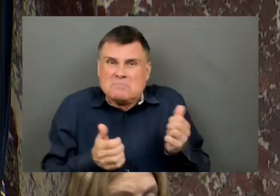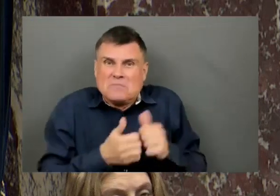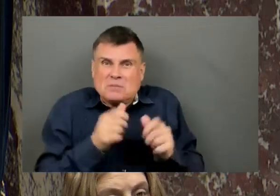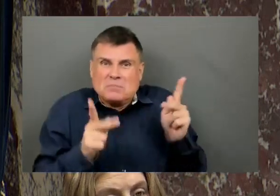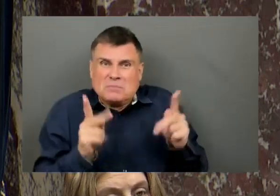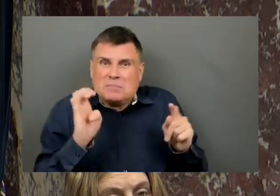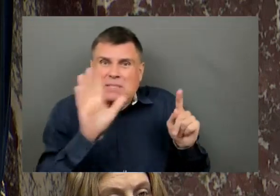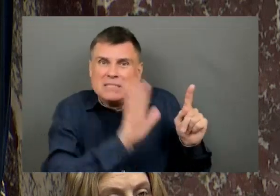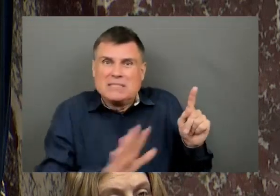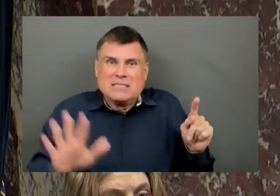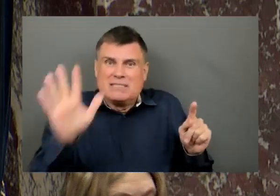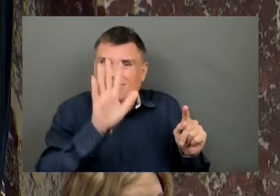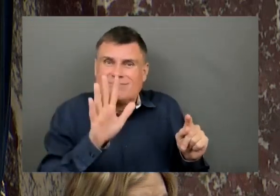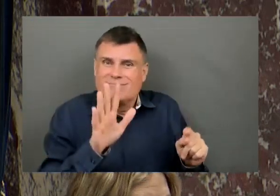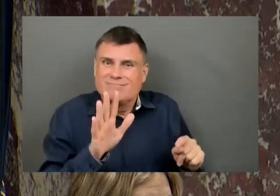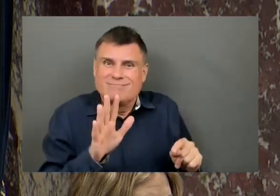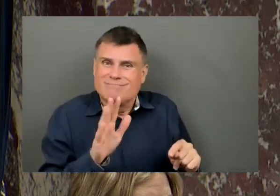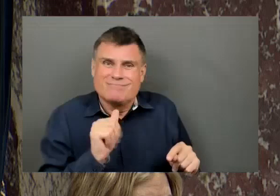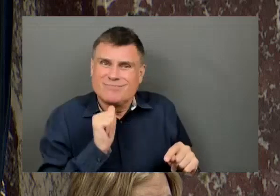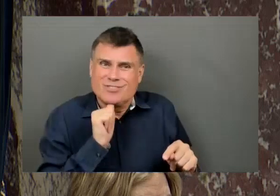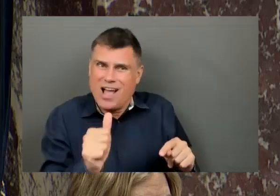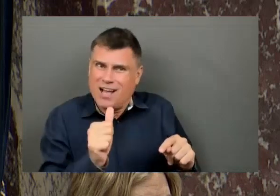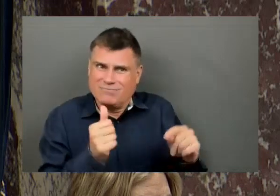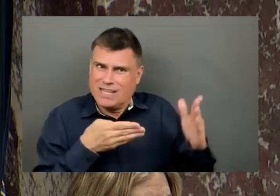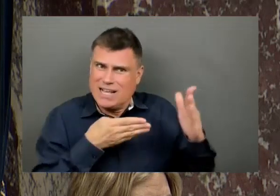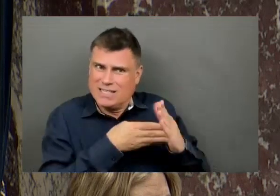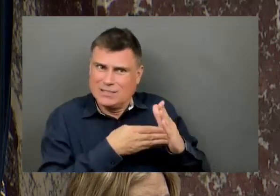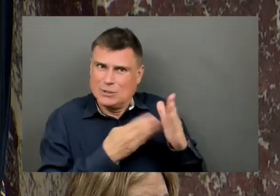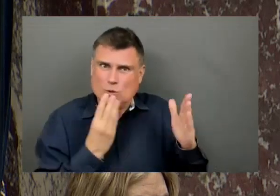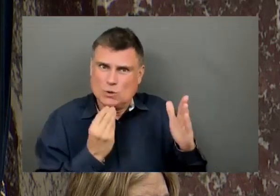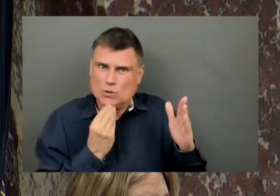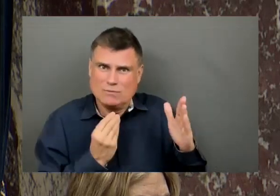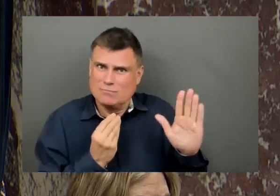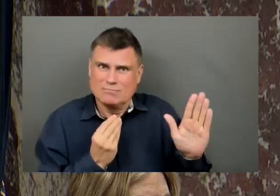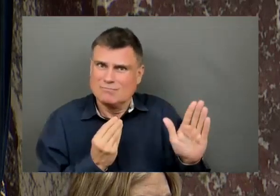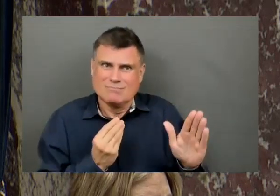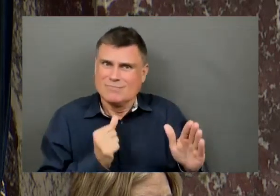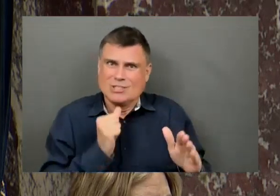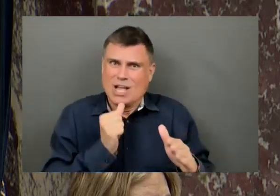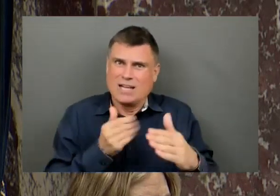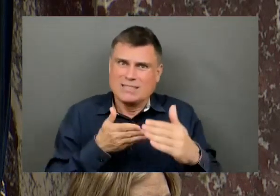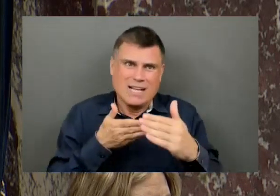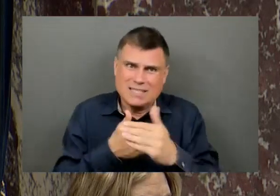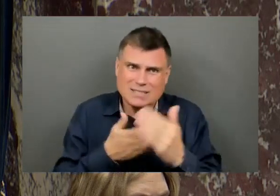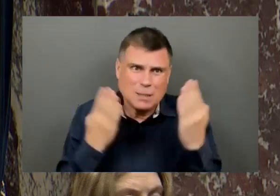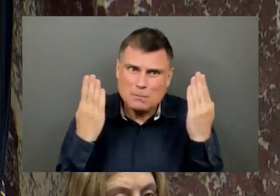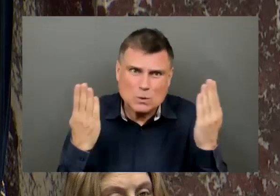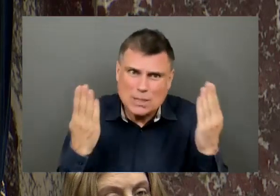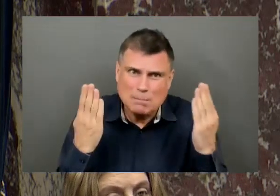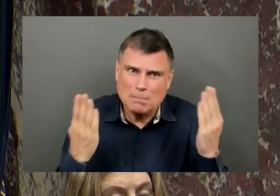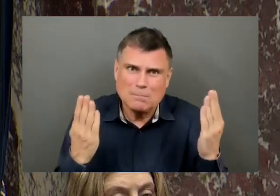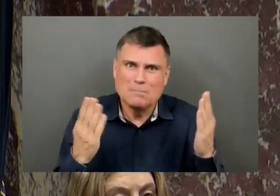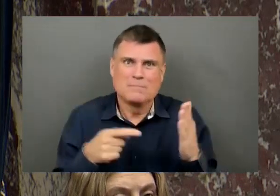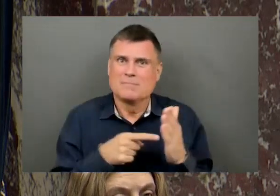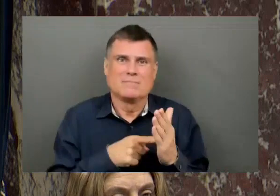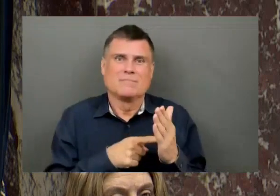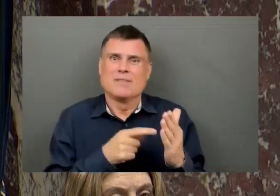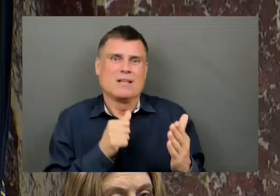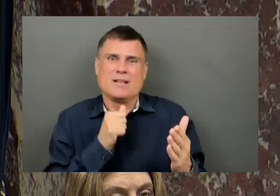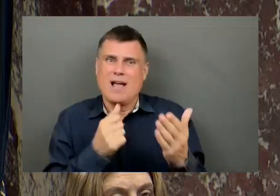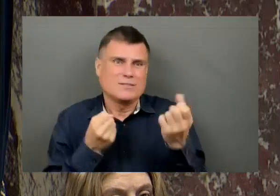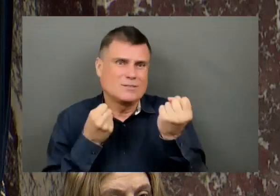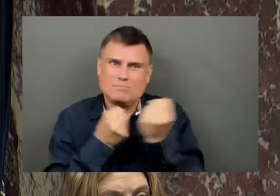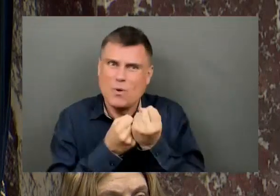hate. They deserve, quite frankly, a premier and a government that shares these values, and a premier and a government that protects